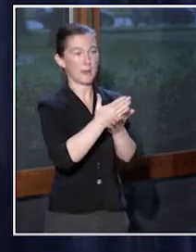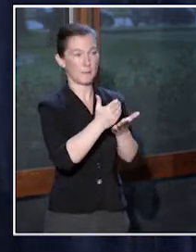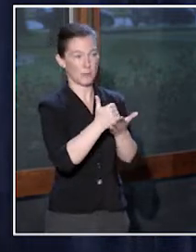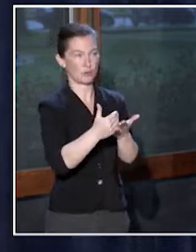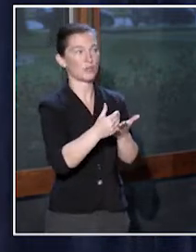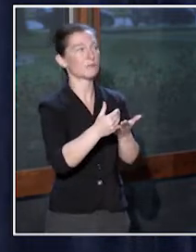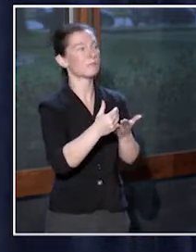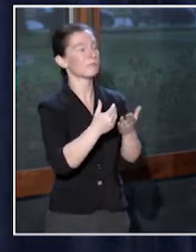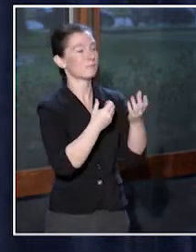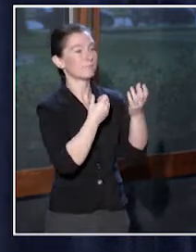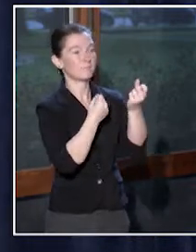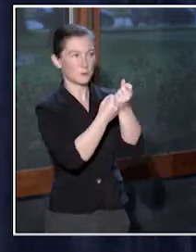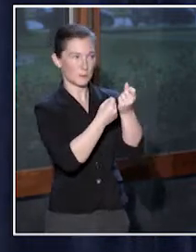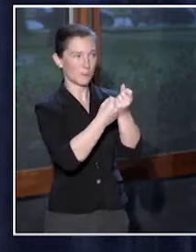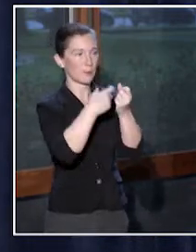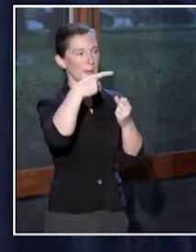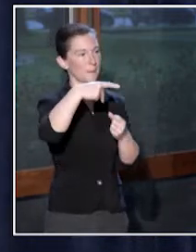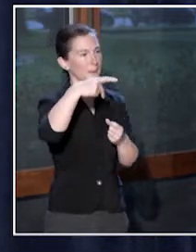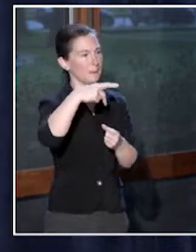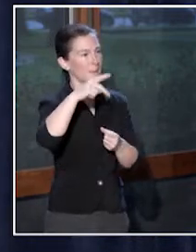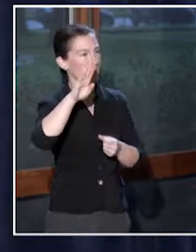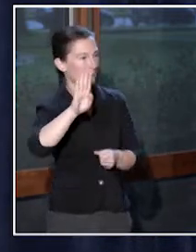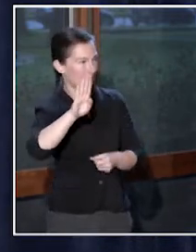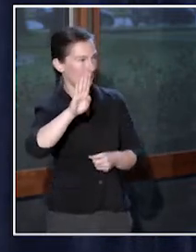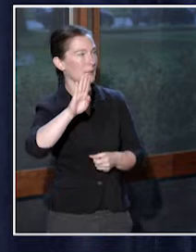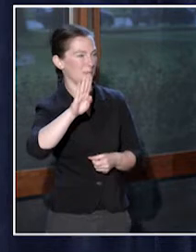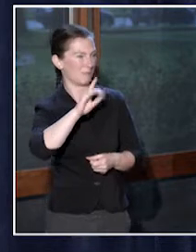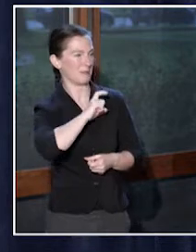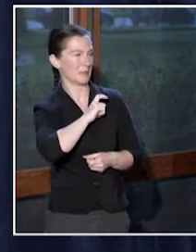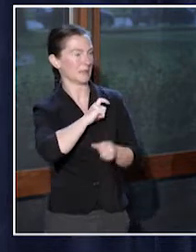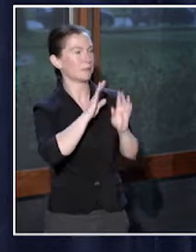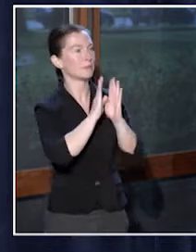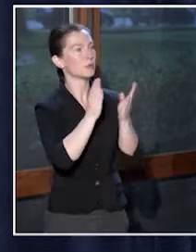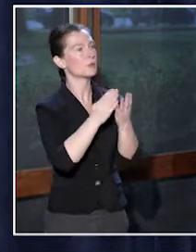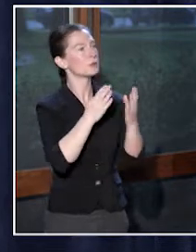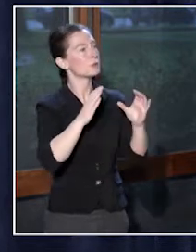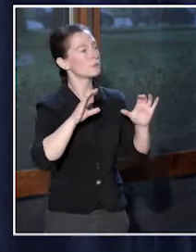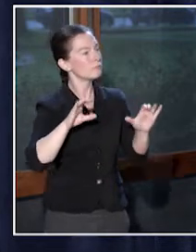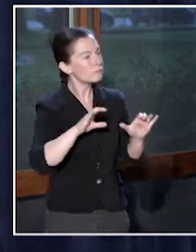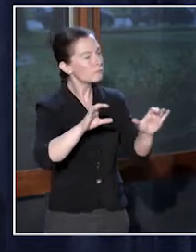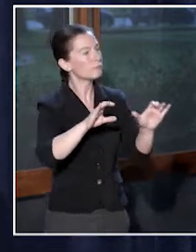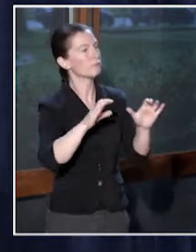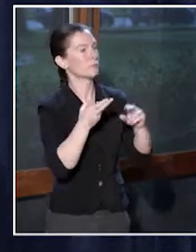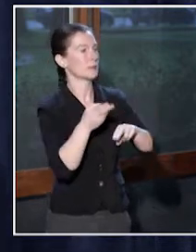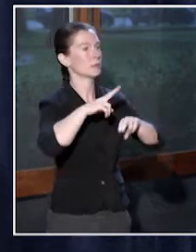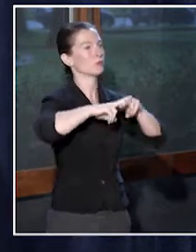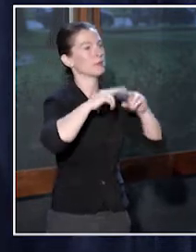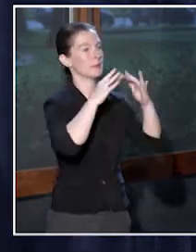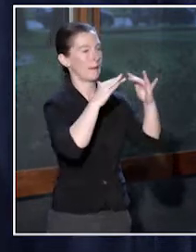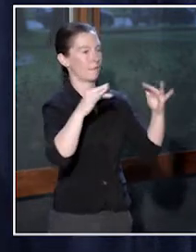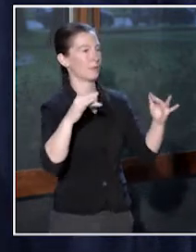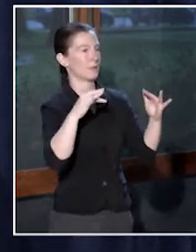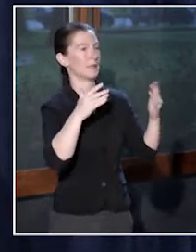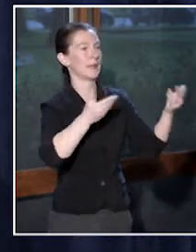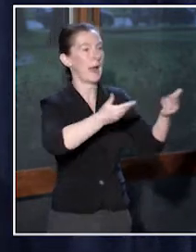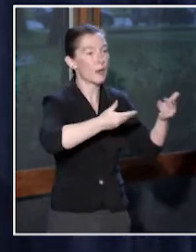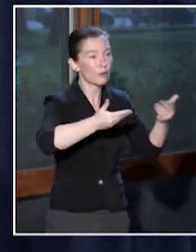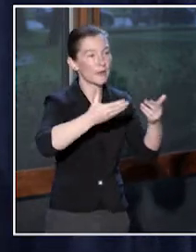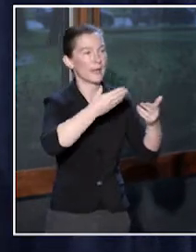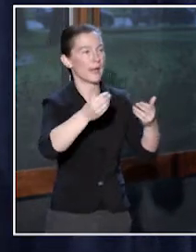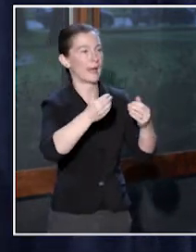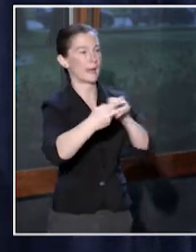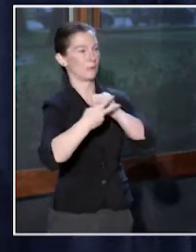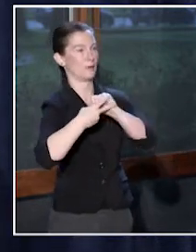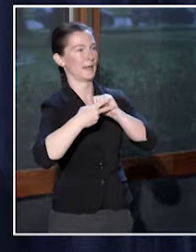support PPB's efforts to increase diversity in hiring and retention. And they're going to collect